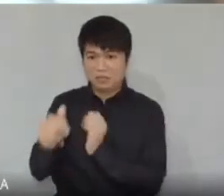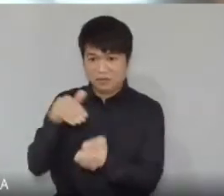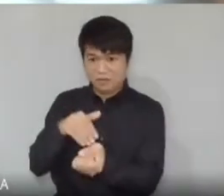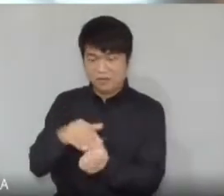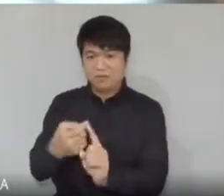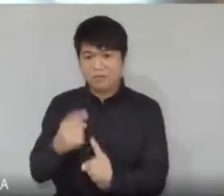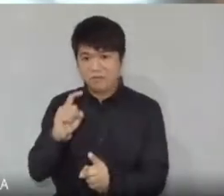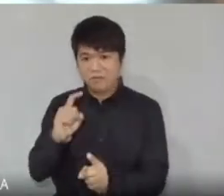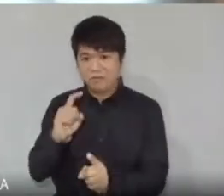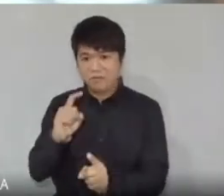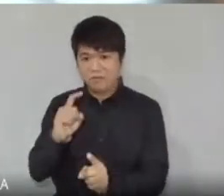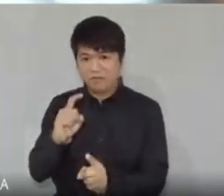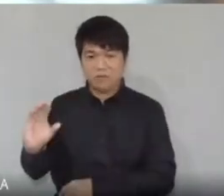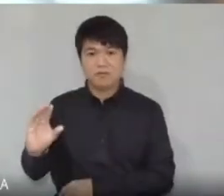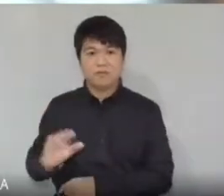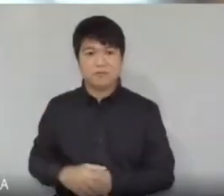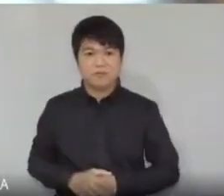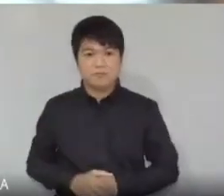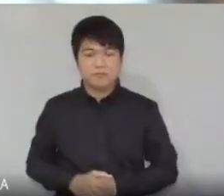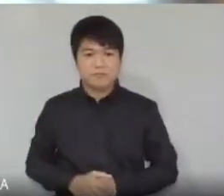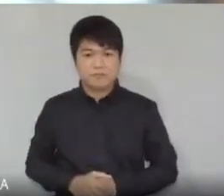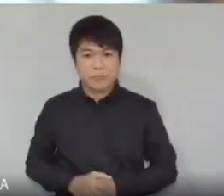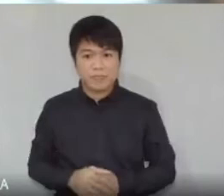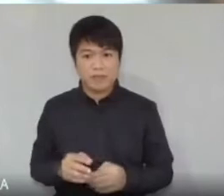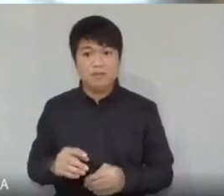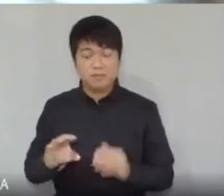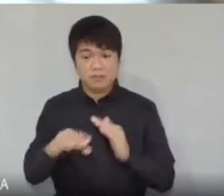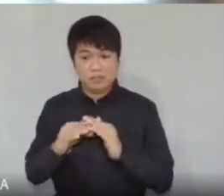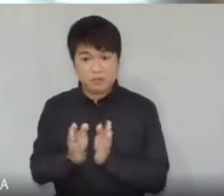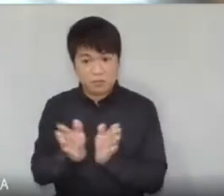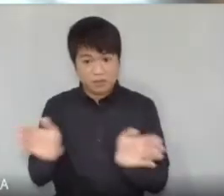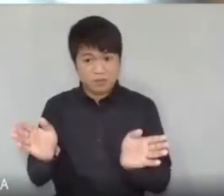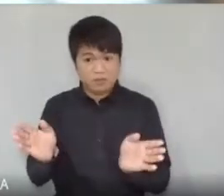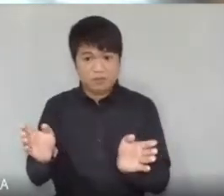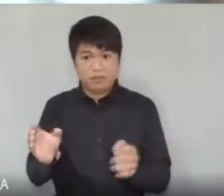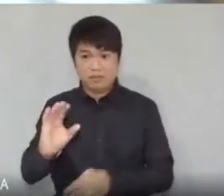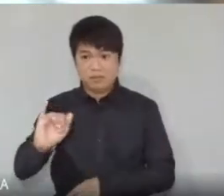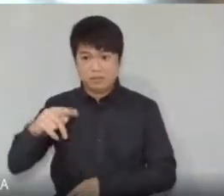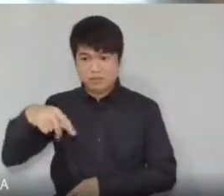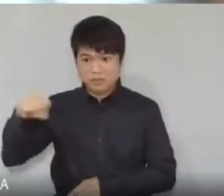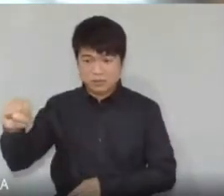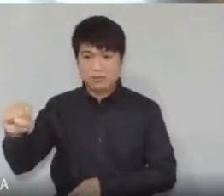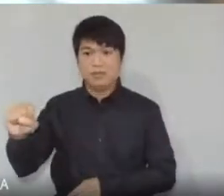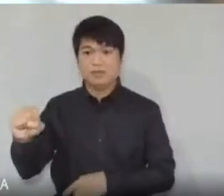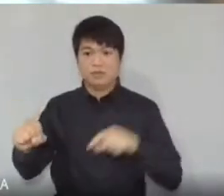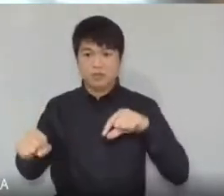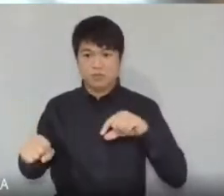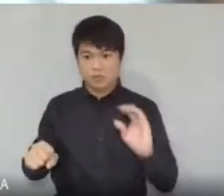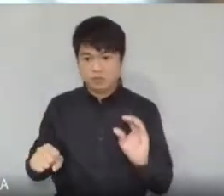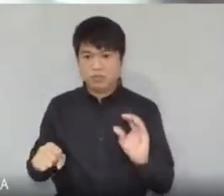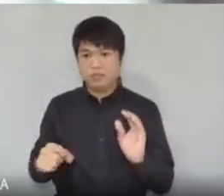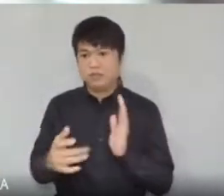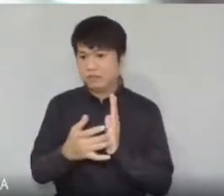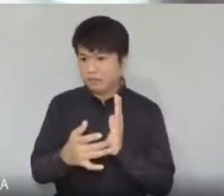healthcare centers and then linked this to the City General Hospital and the DOH